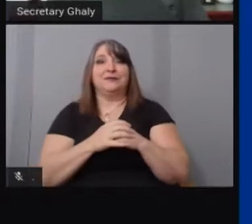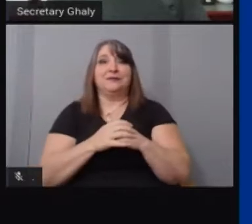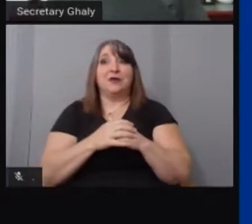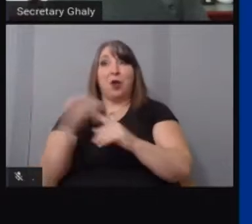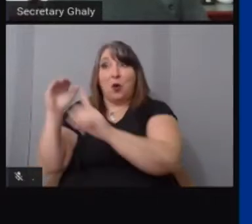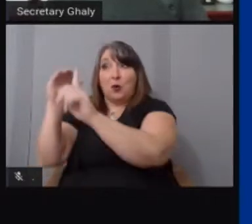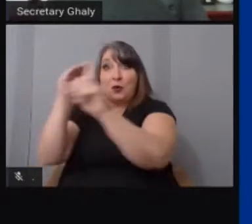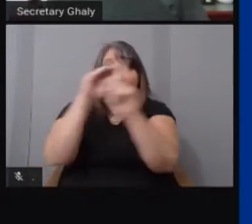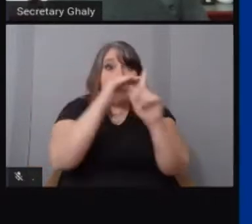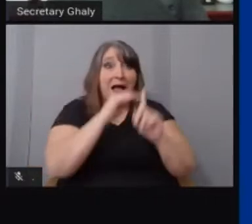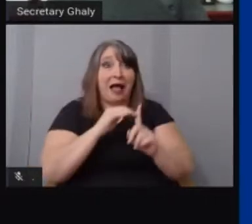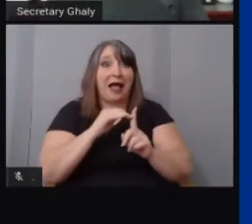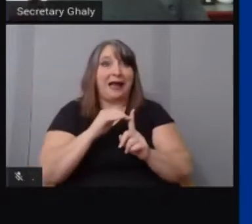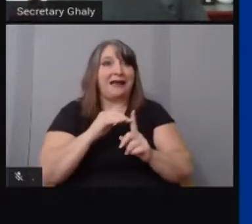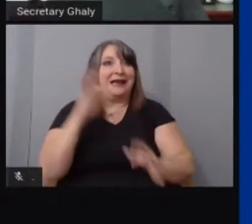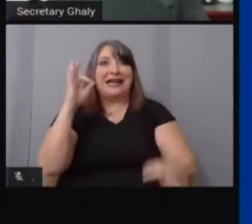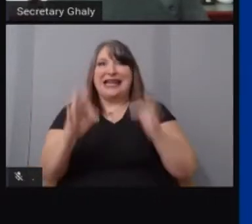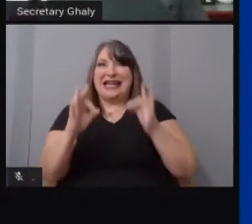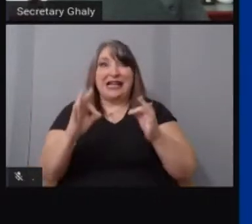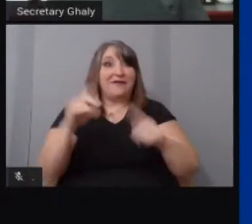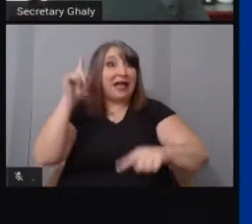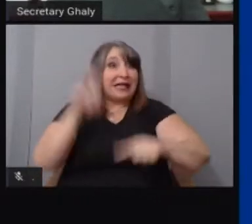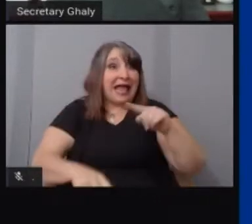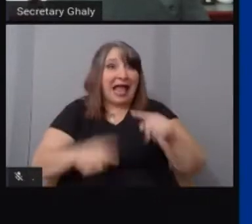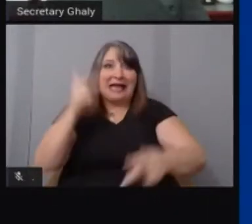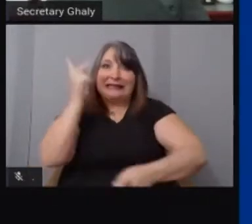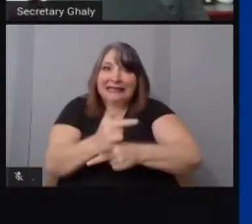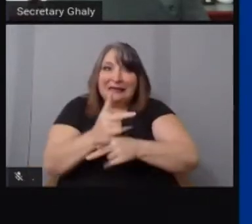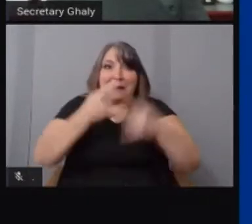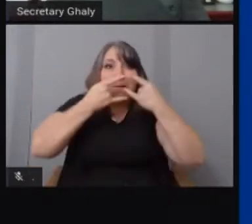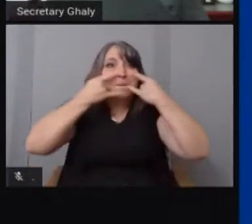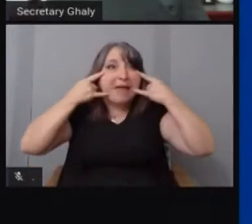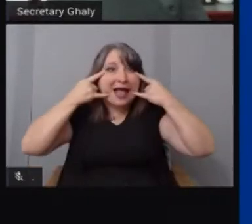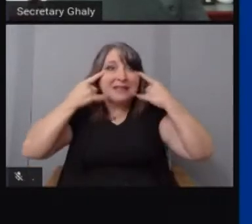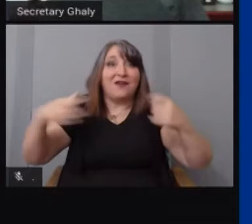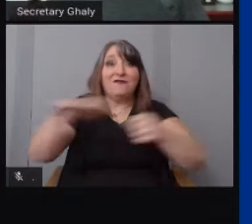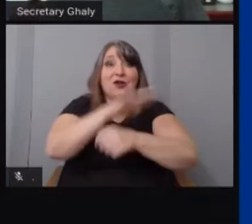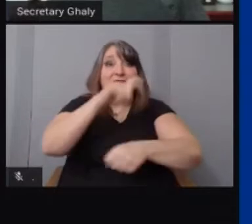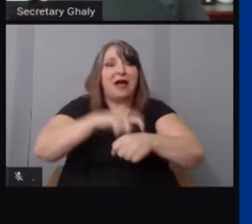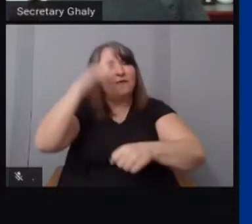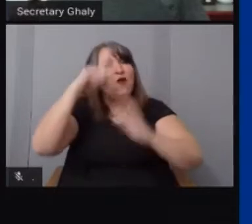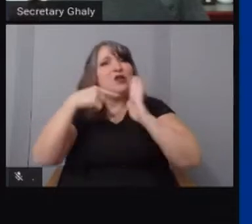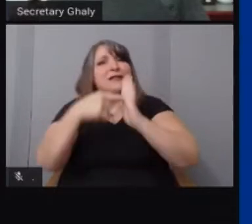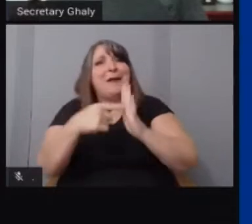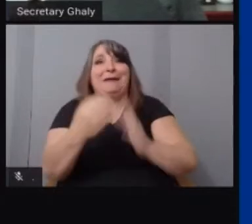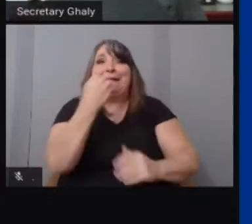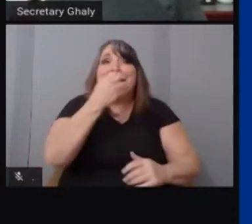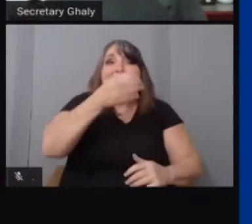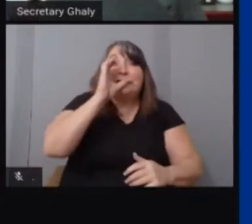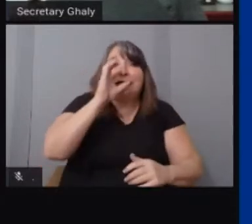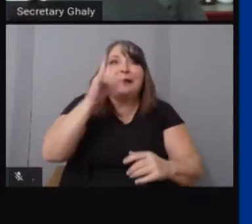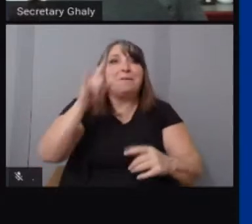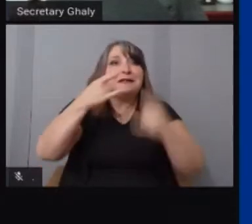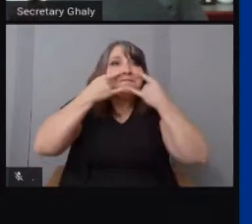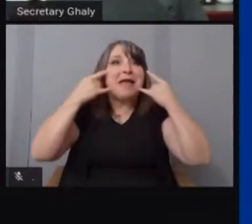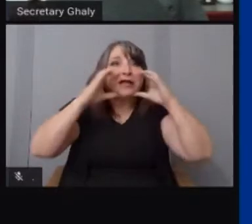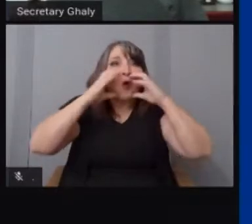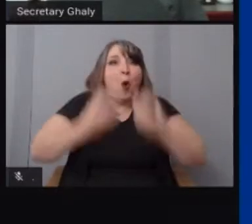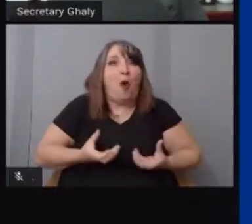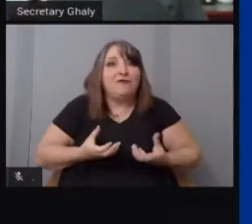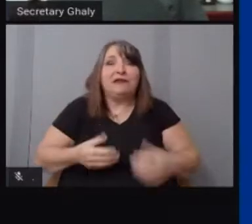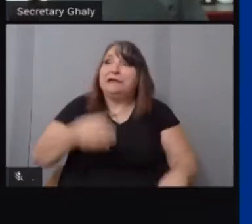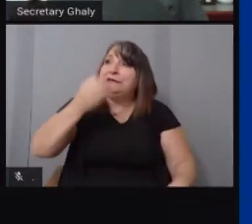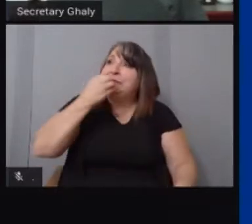where it's difficult to mask the entire time. For example, when you're eating and drinking, that creates a higher risk